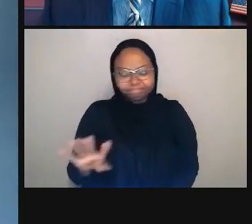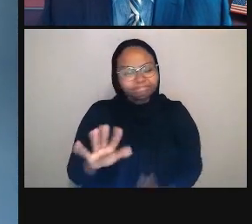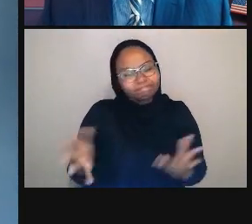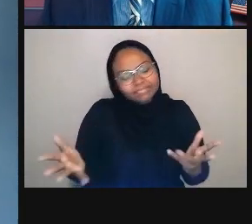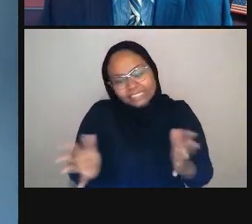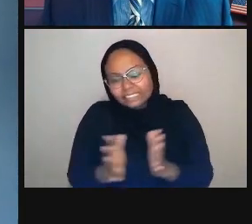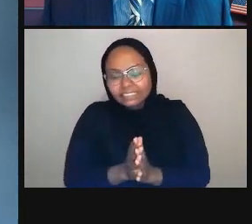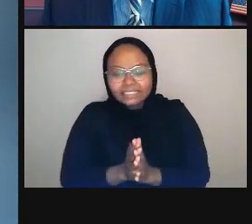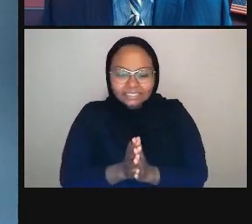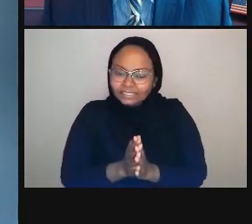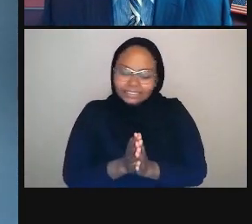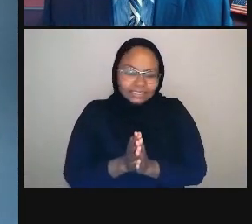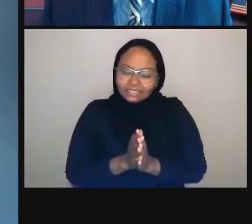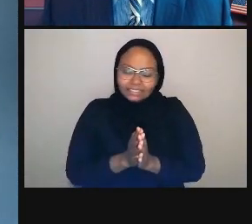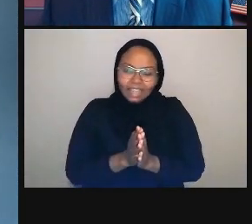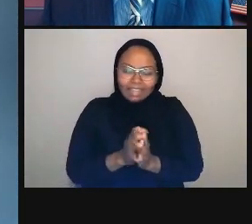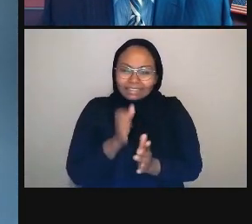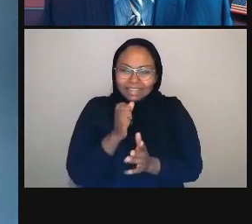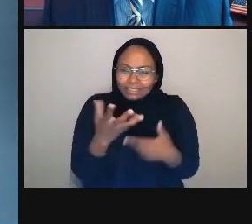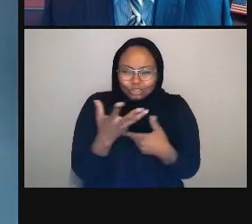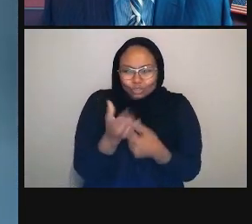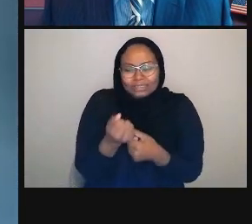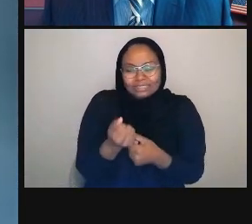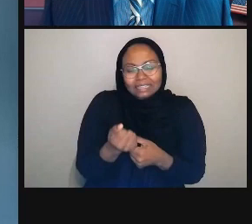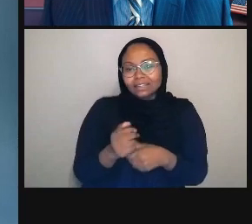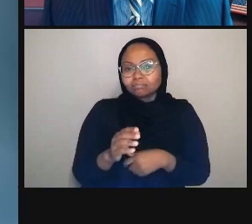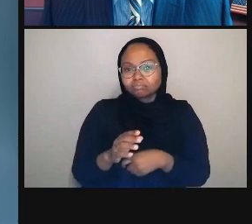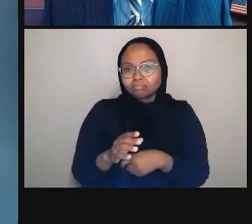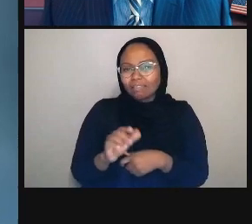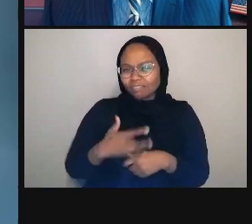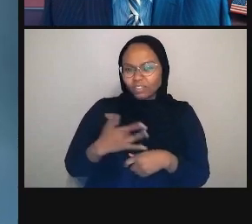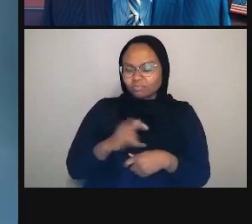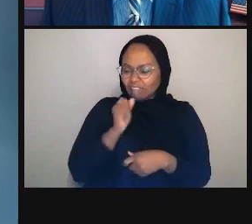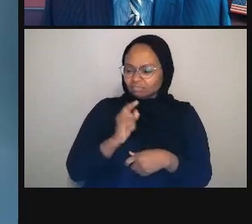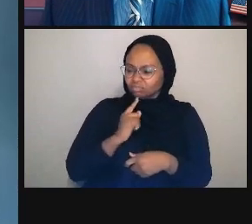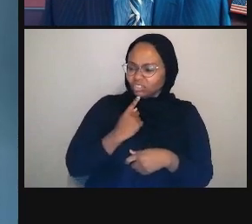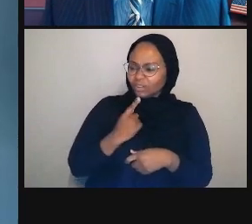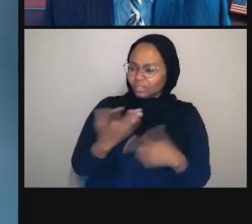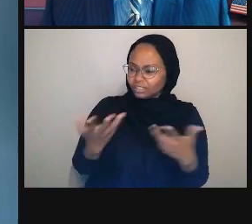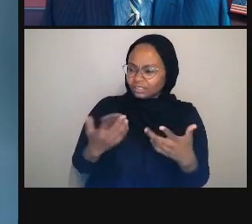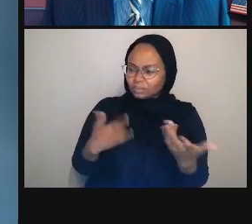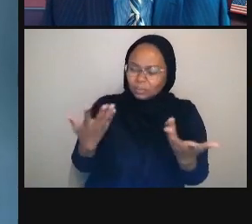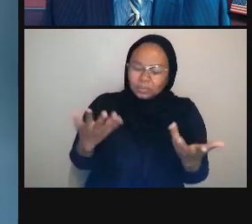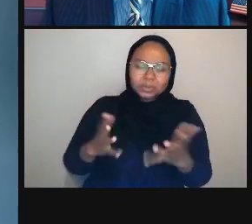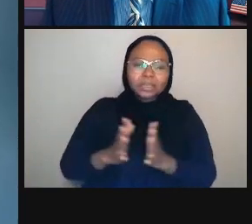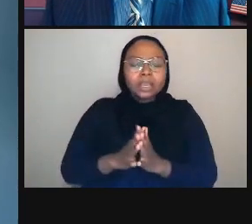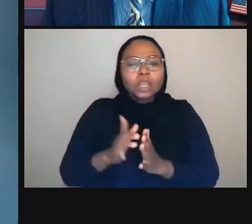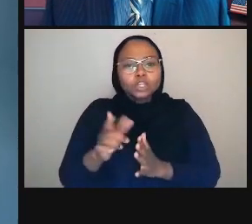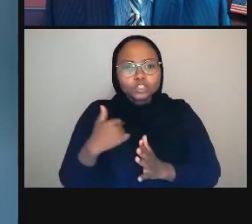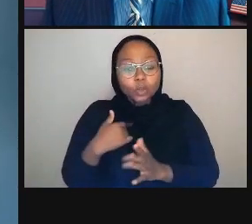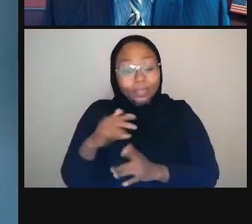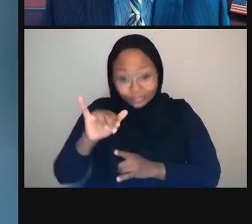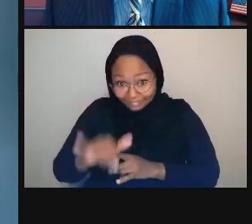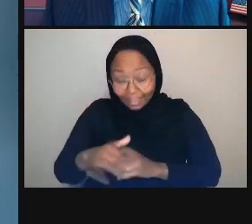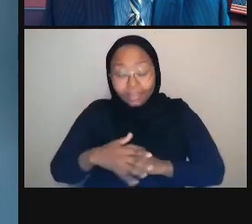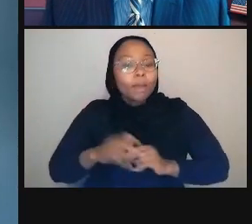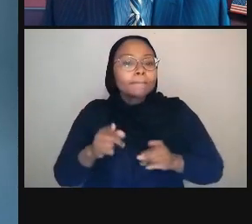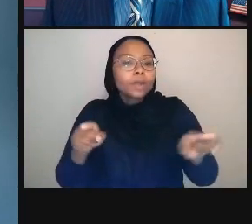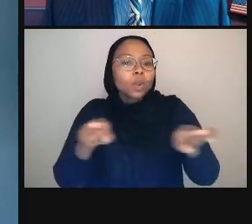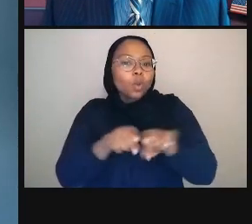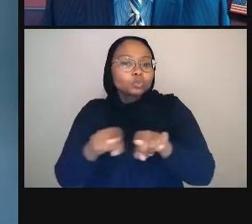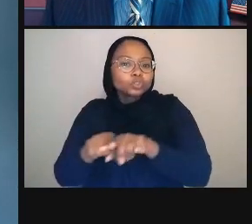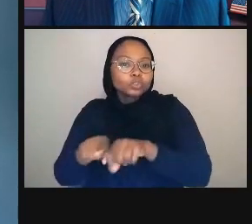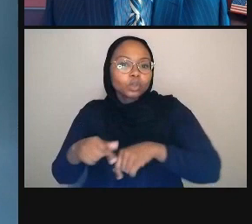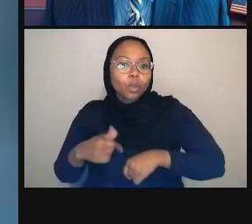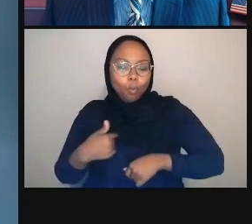begin to take it less serious, quite frankly, right? So there's that. There's also that. But also, you know, I